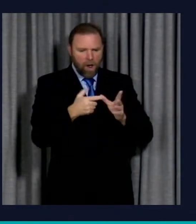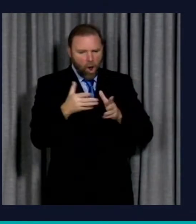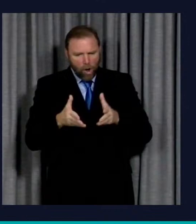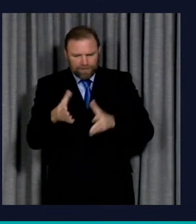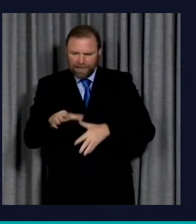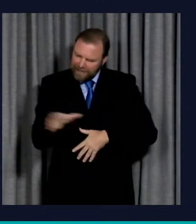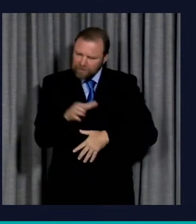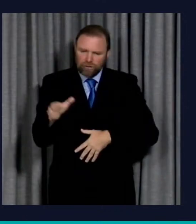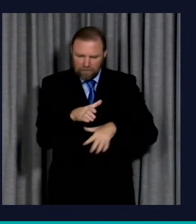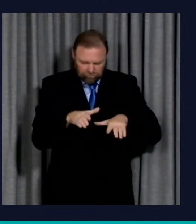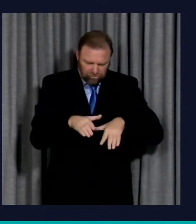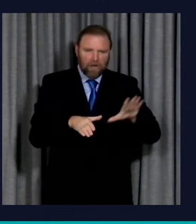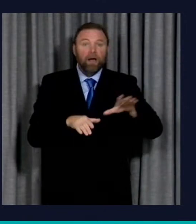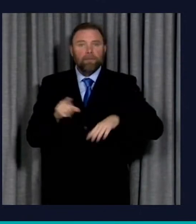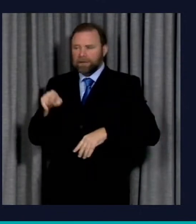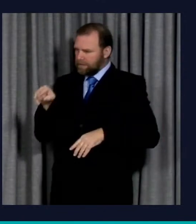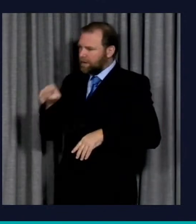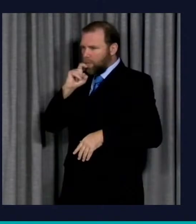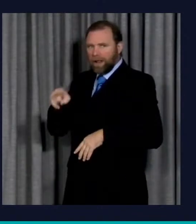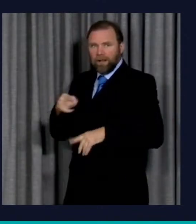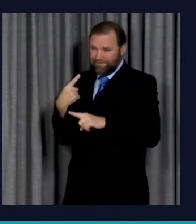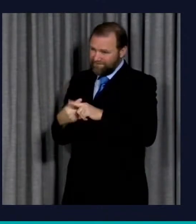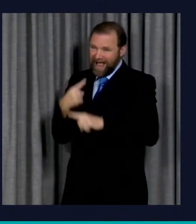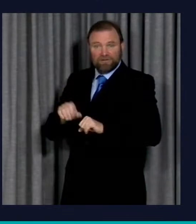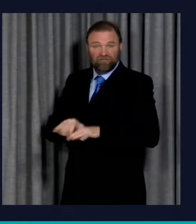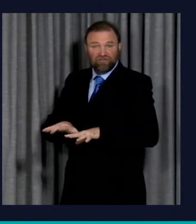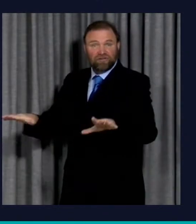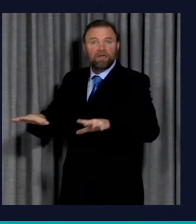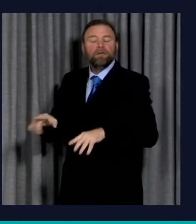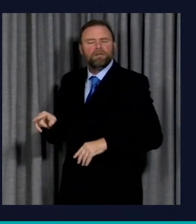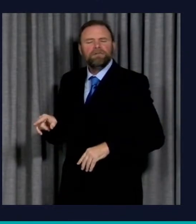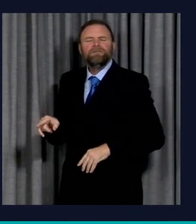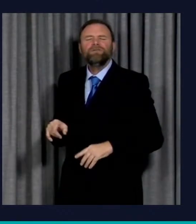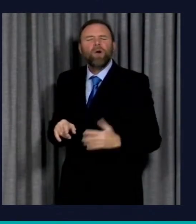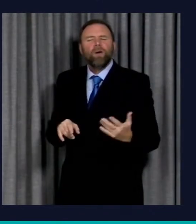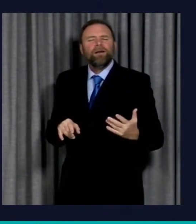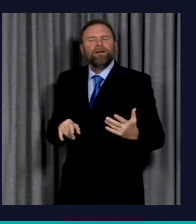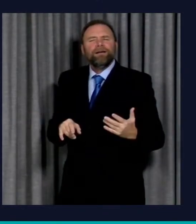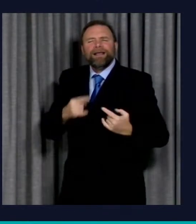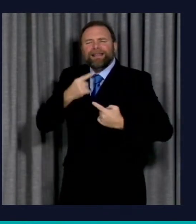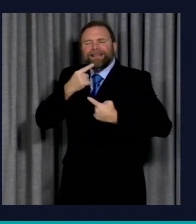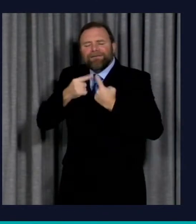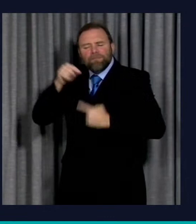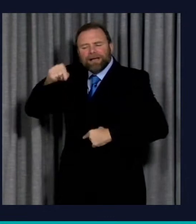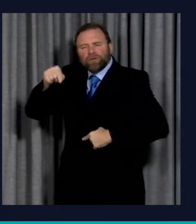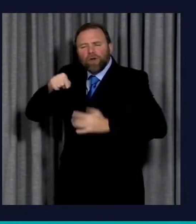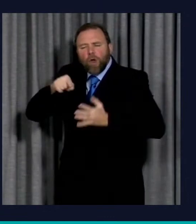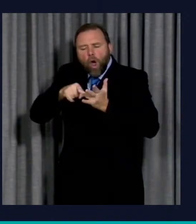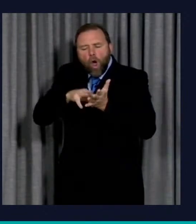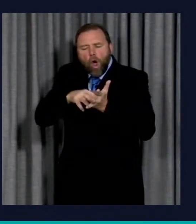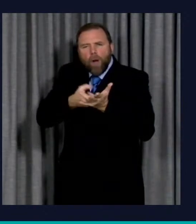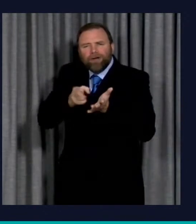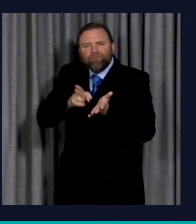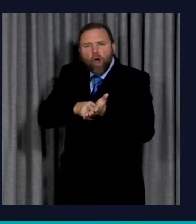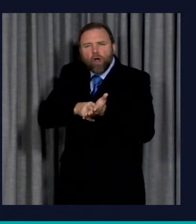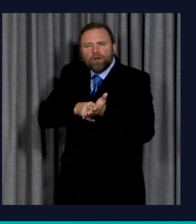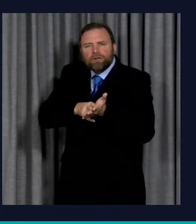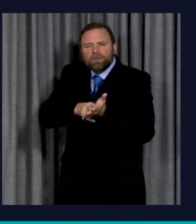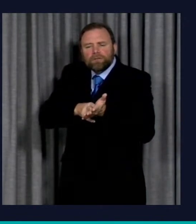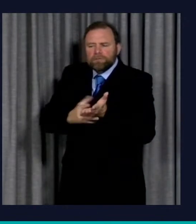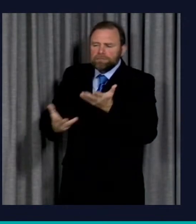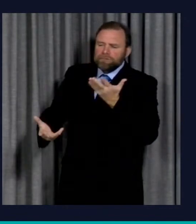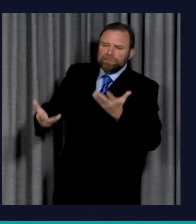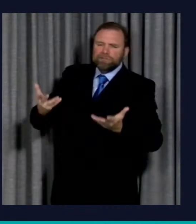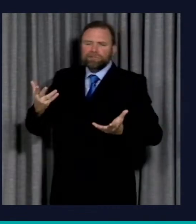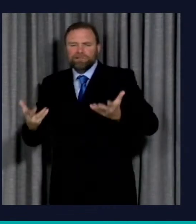levels that we have seen. So the information on whether it is more serious is much more contested, I think,